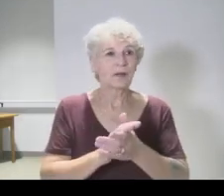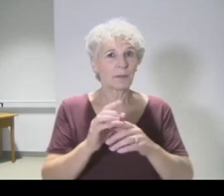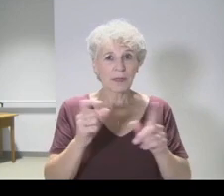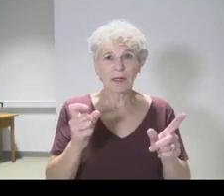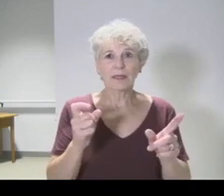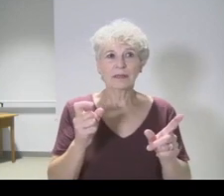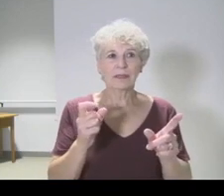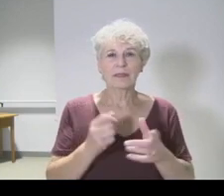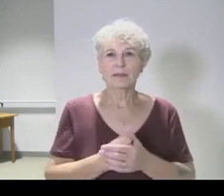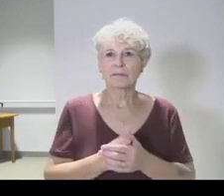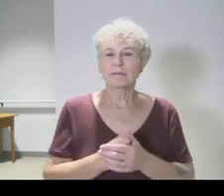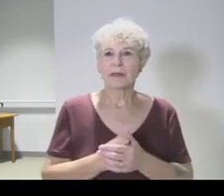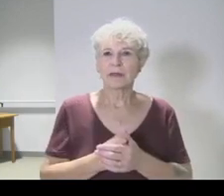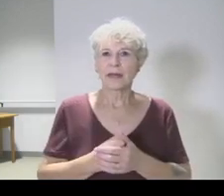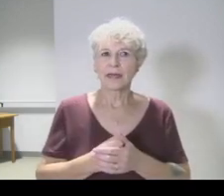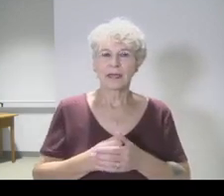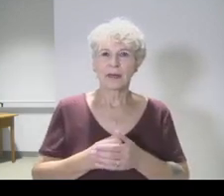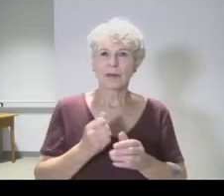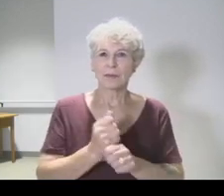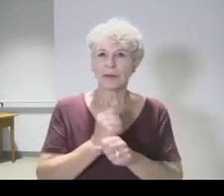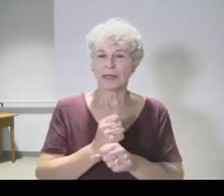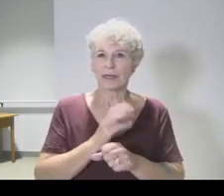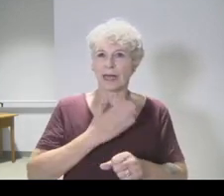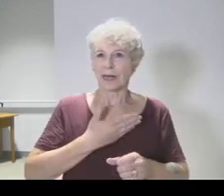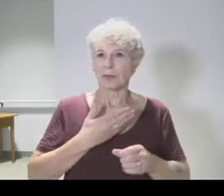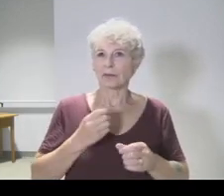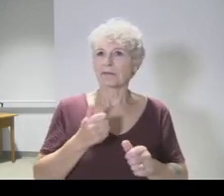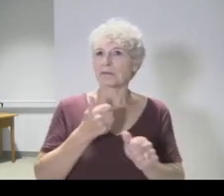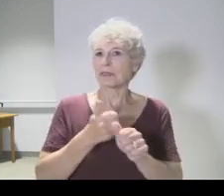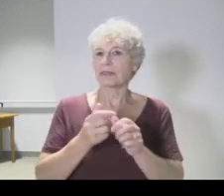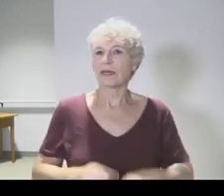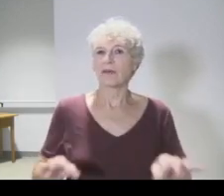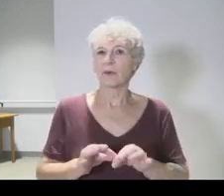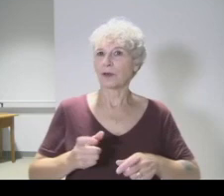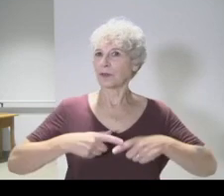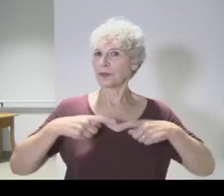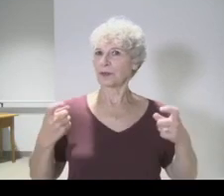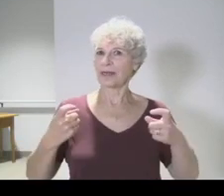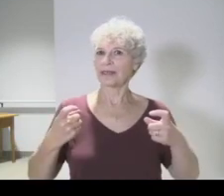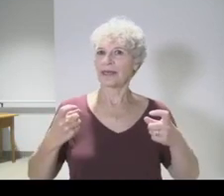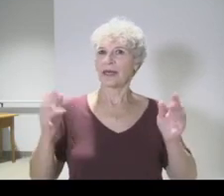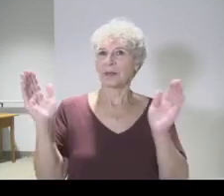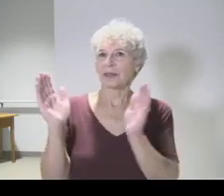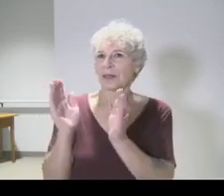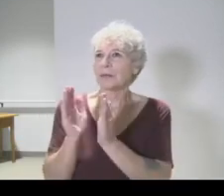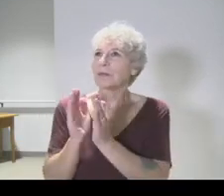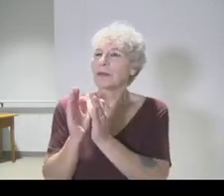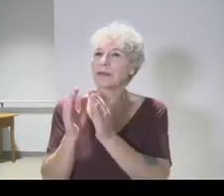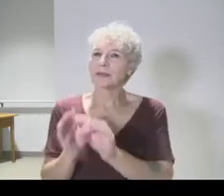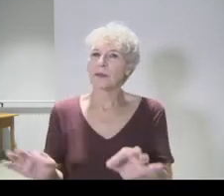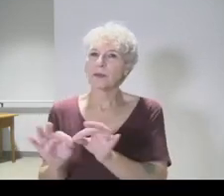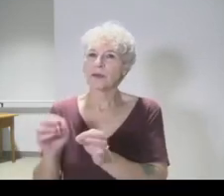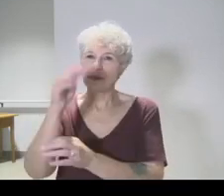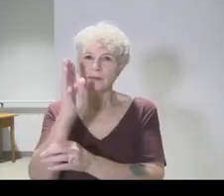our own self-worth and make little of the power of God. They distort the truth of God because